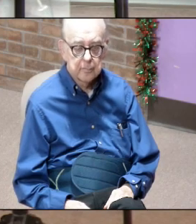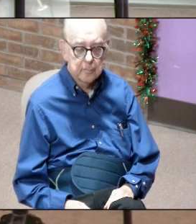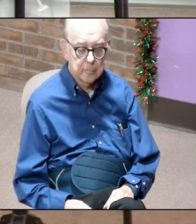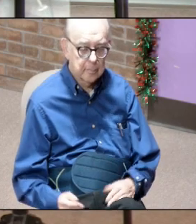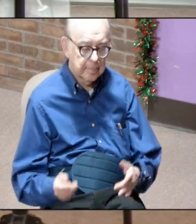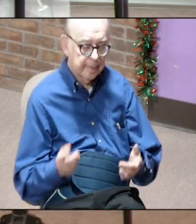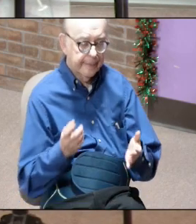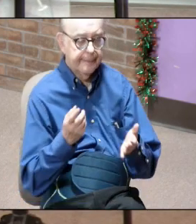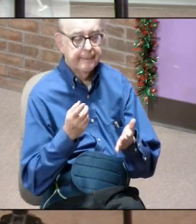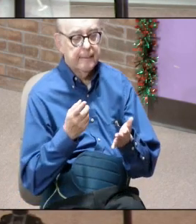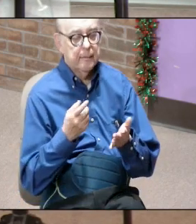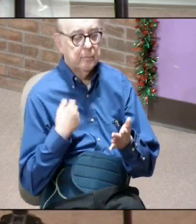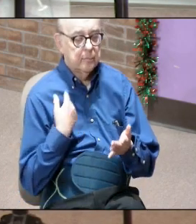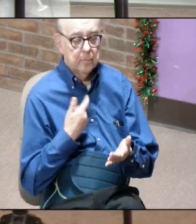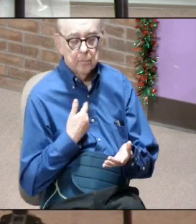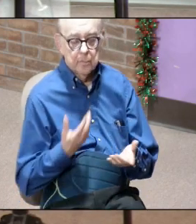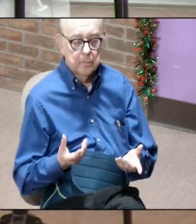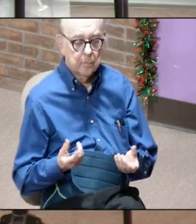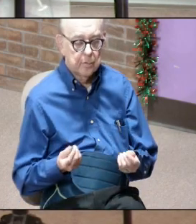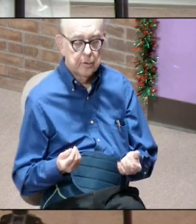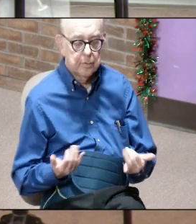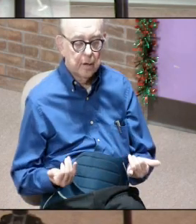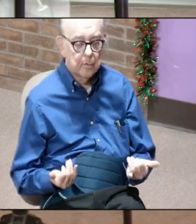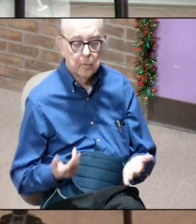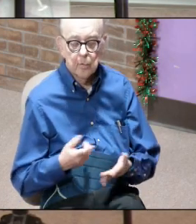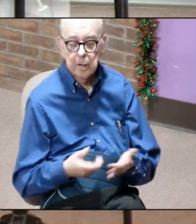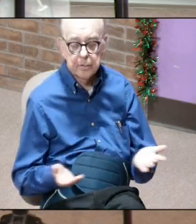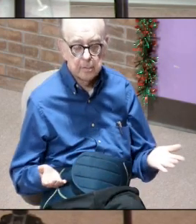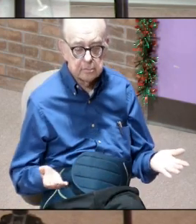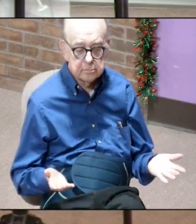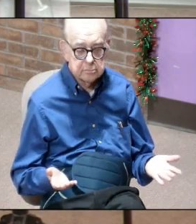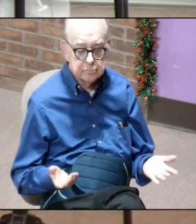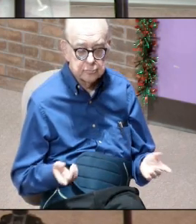Now, what do we do today when someone dies?